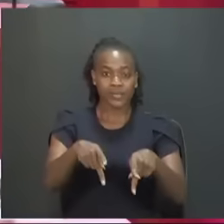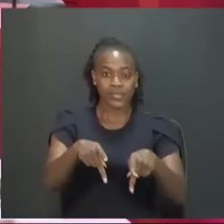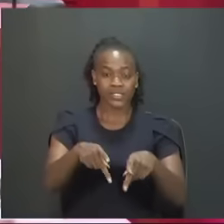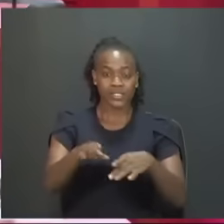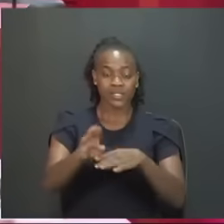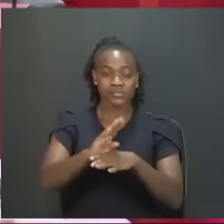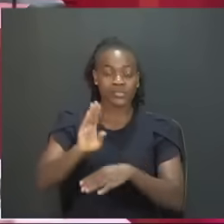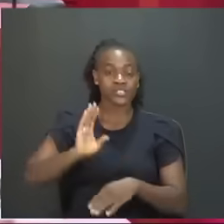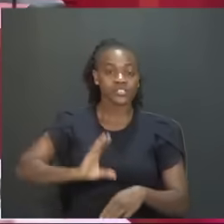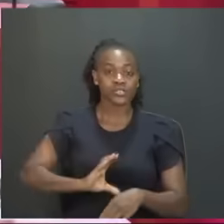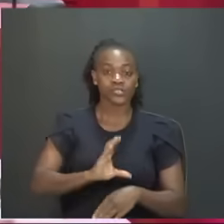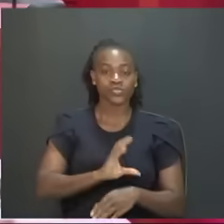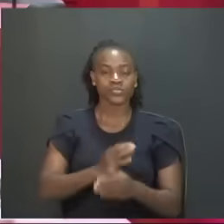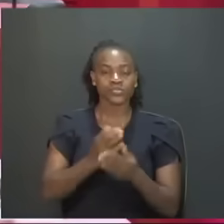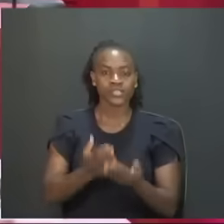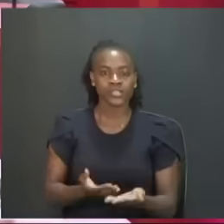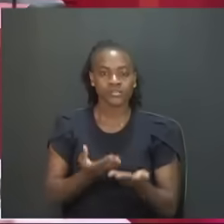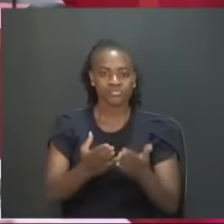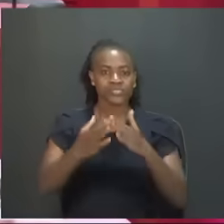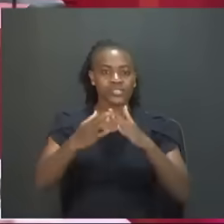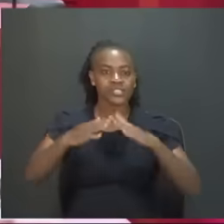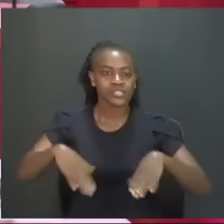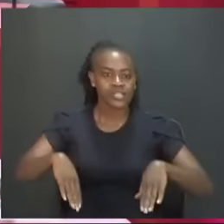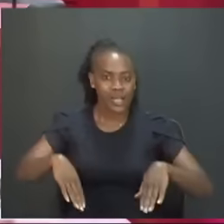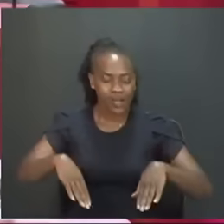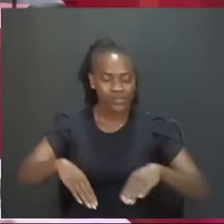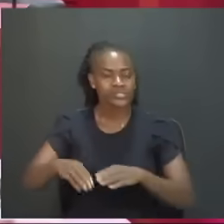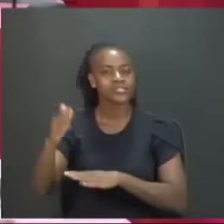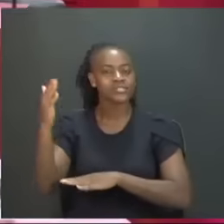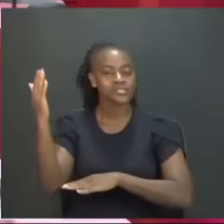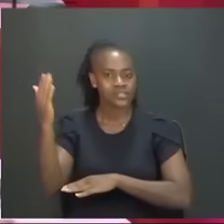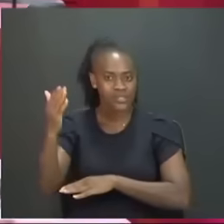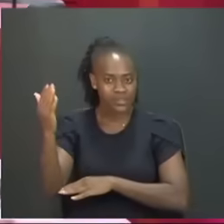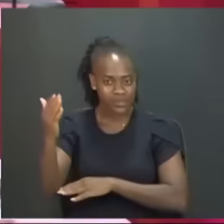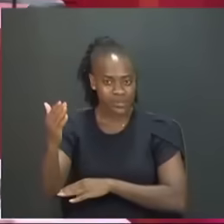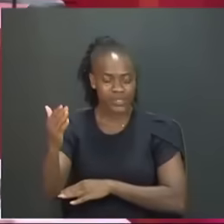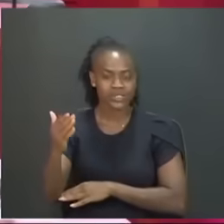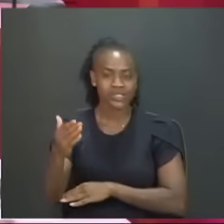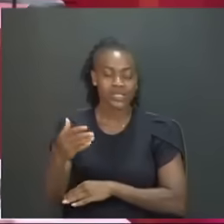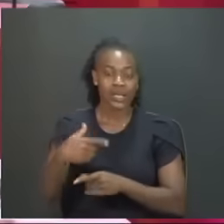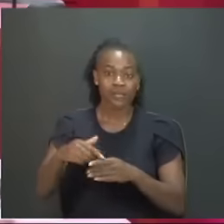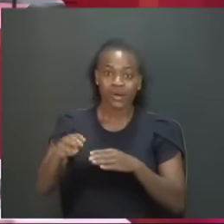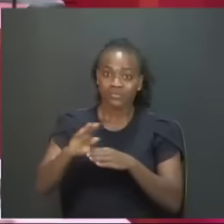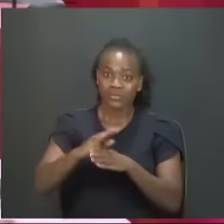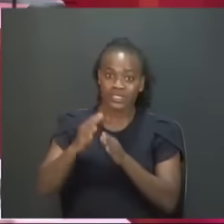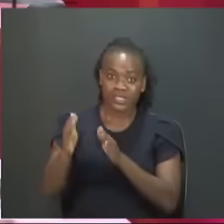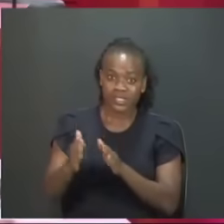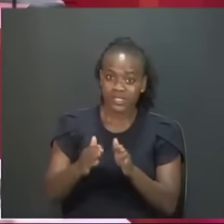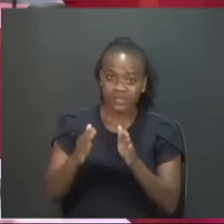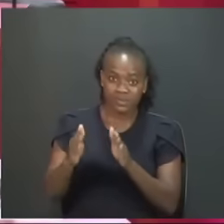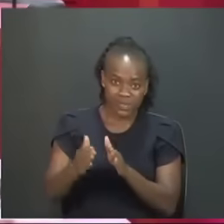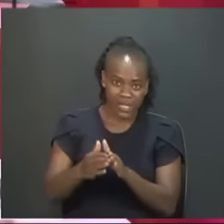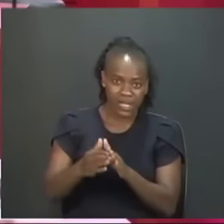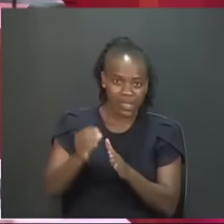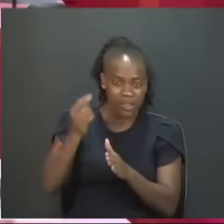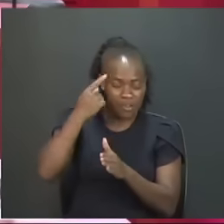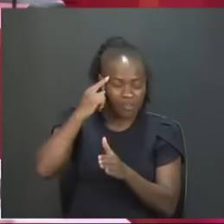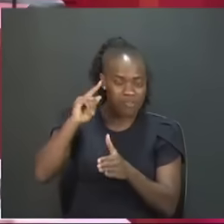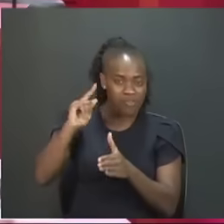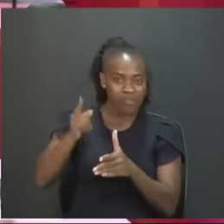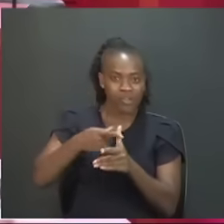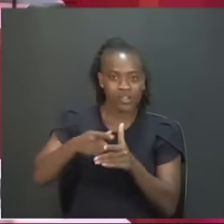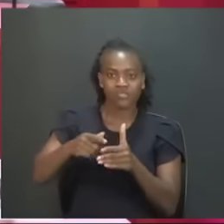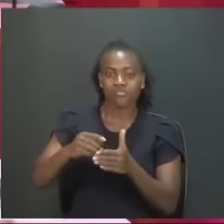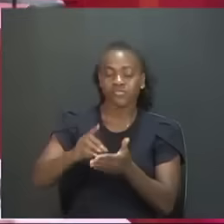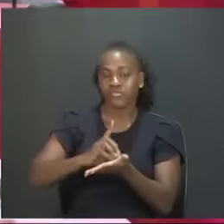committee shall present to the House a statement on the business arranged for the following week.